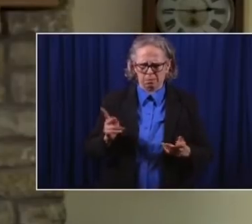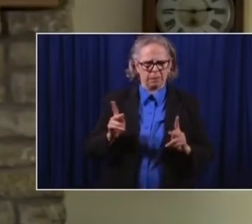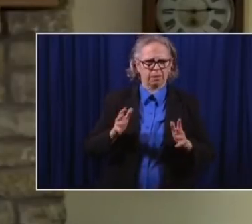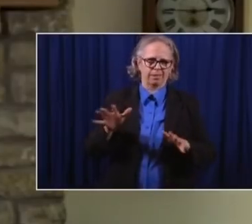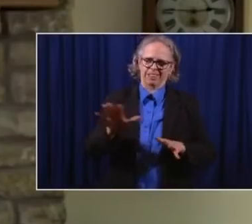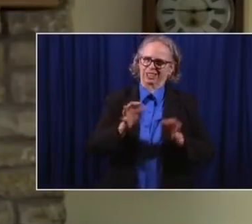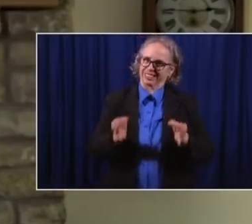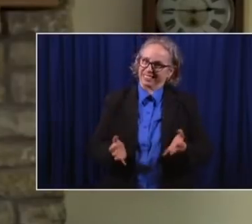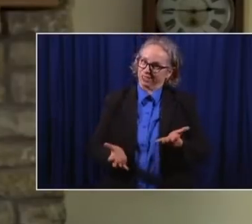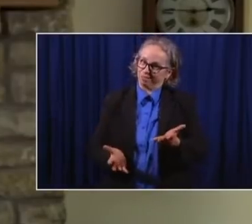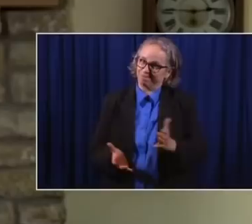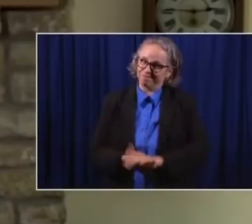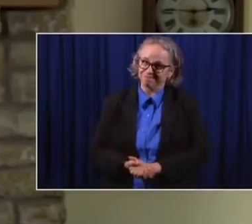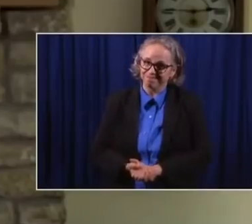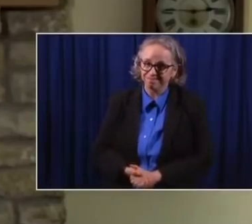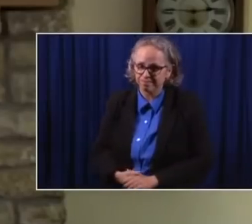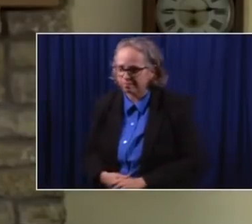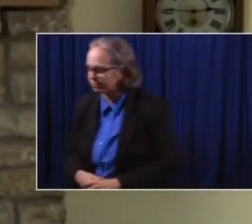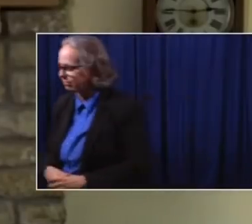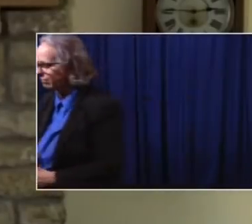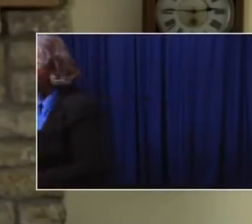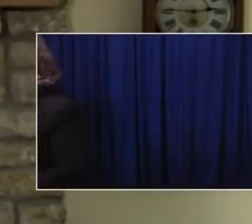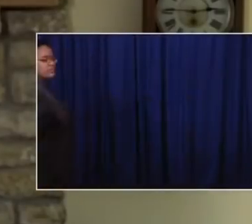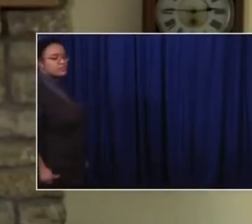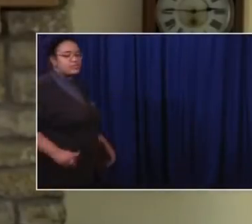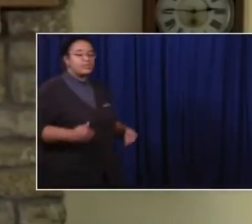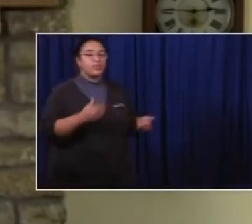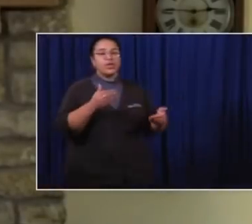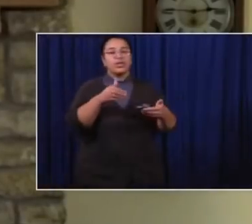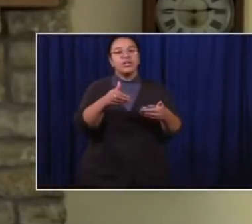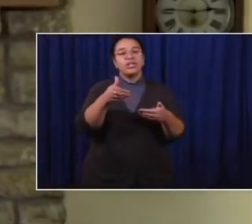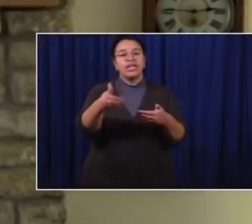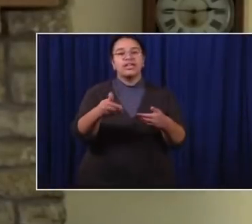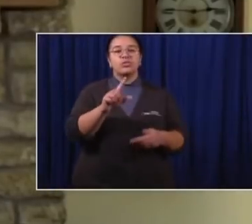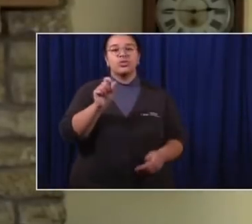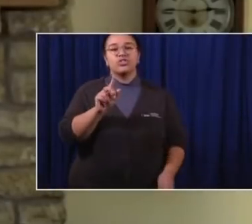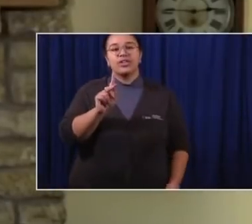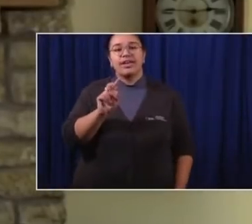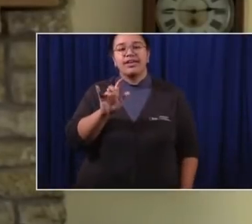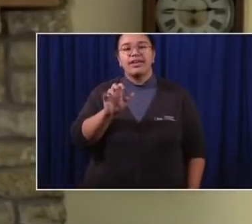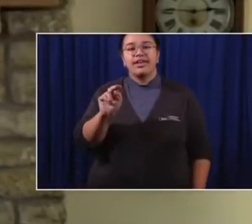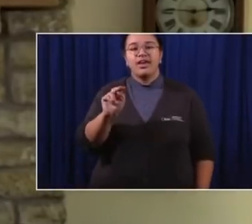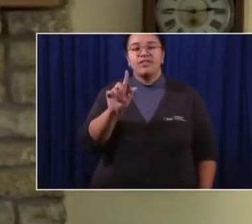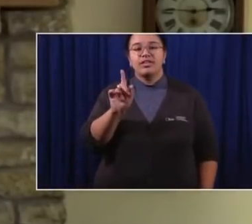Next question is from Kevin Landers at WBNS in Columbus.